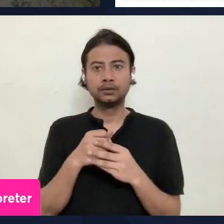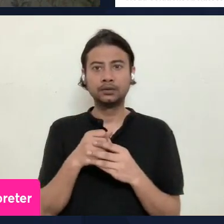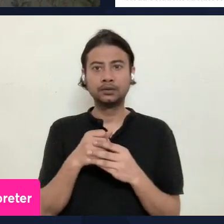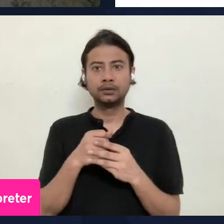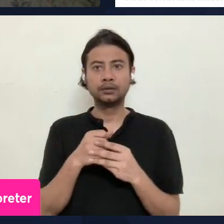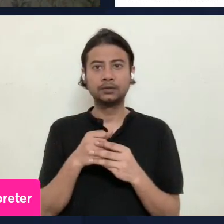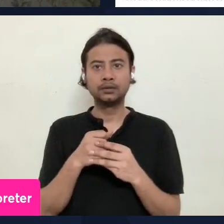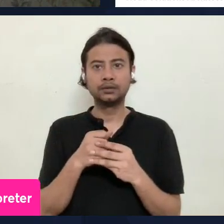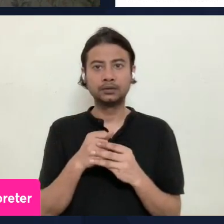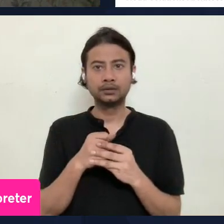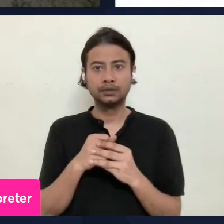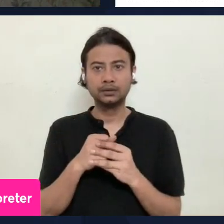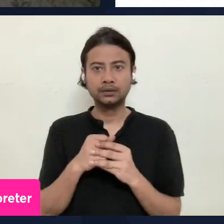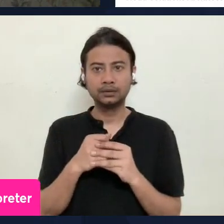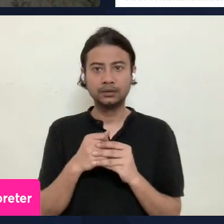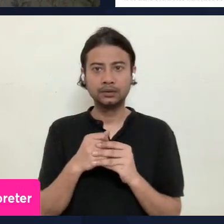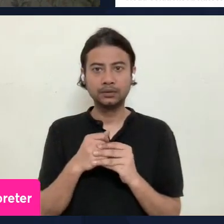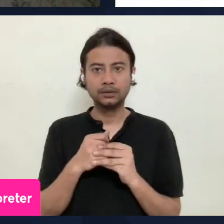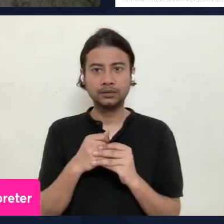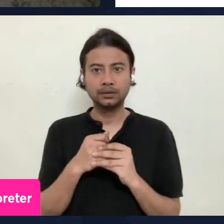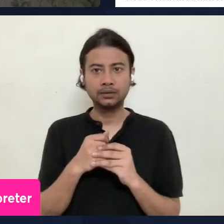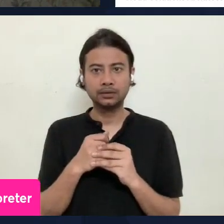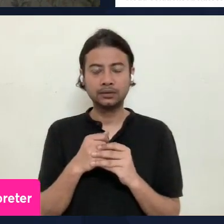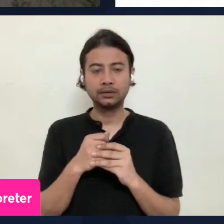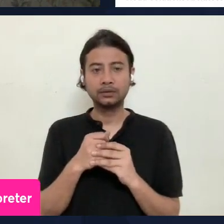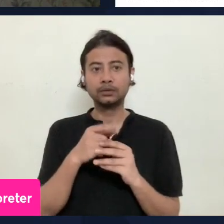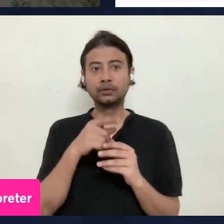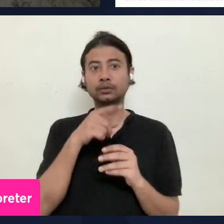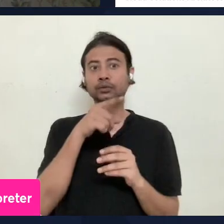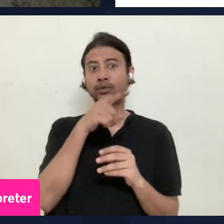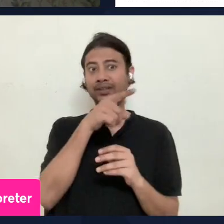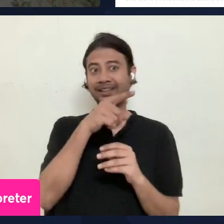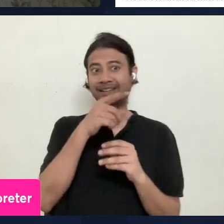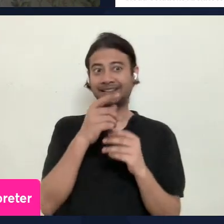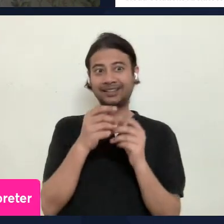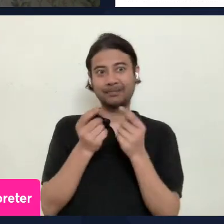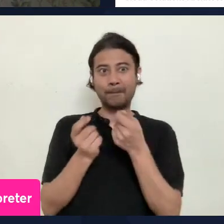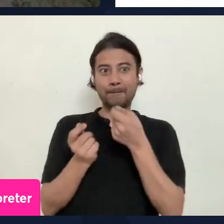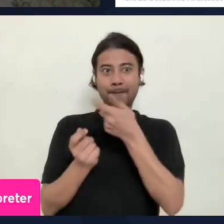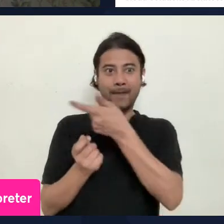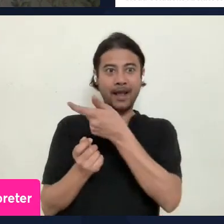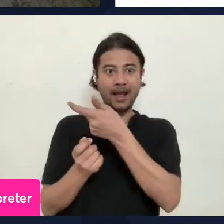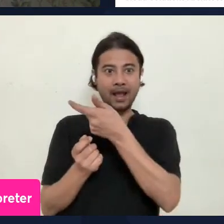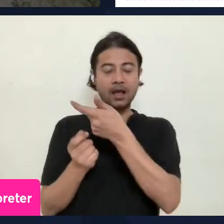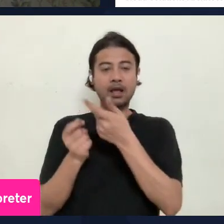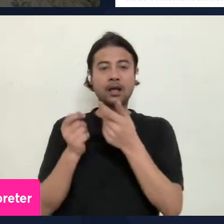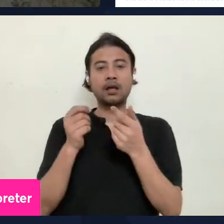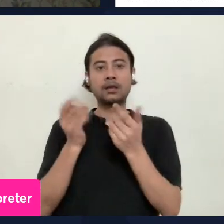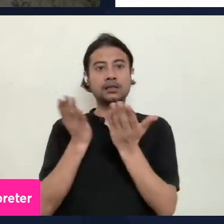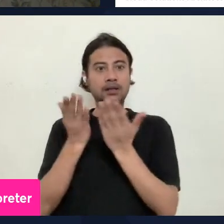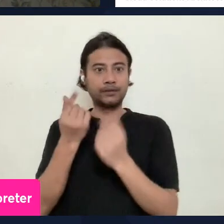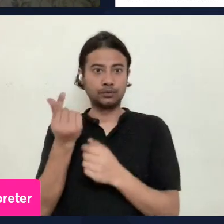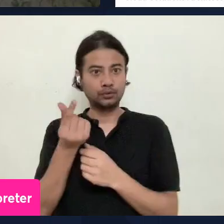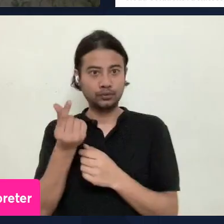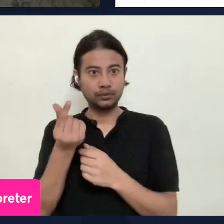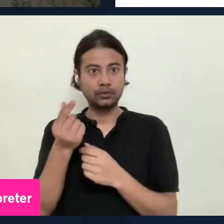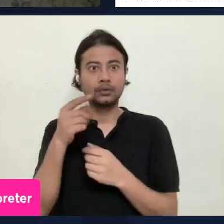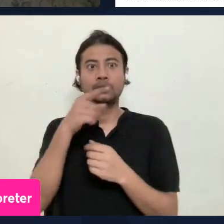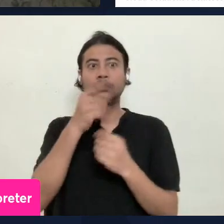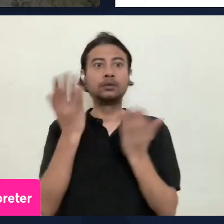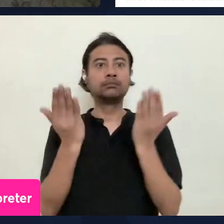So for them to actually measure the financial impact was quite easy, because they could simply look at the cost of the